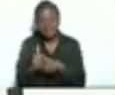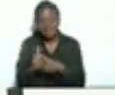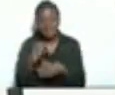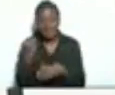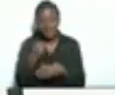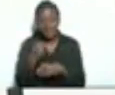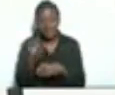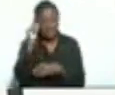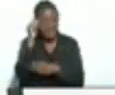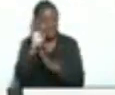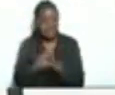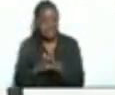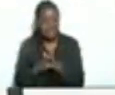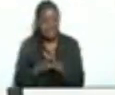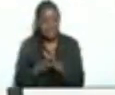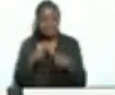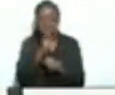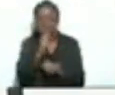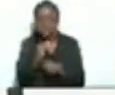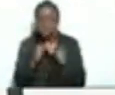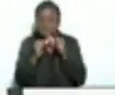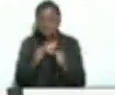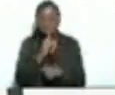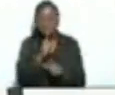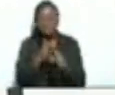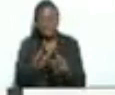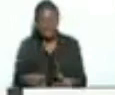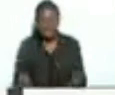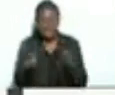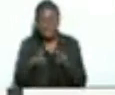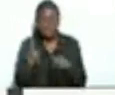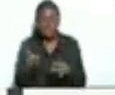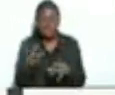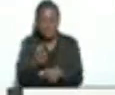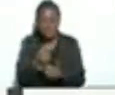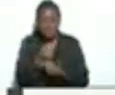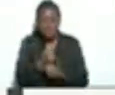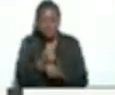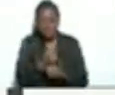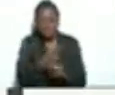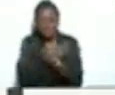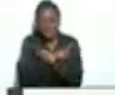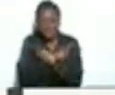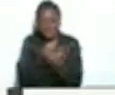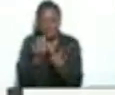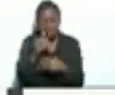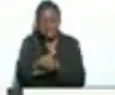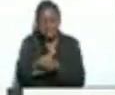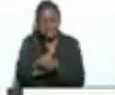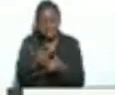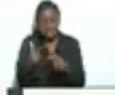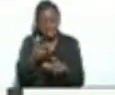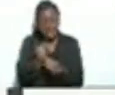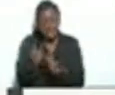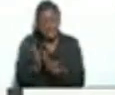the values we hold dear. Tonight, let's take inspiration from the words that we heard. Let's